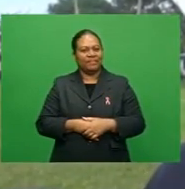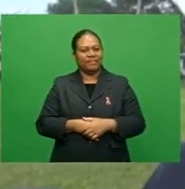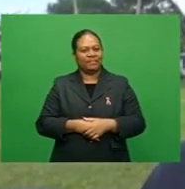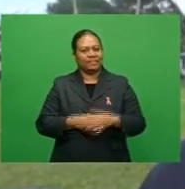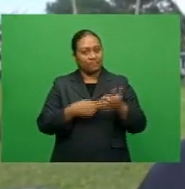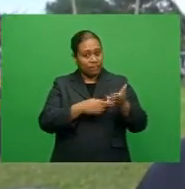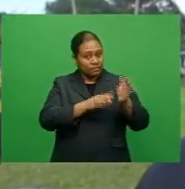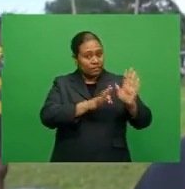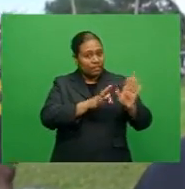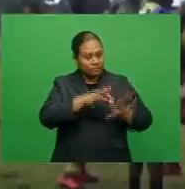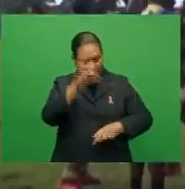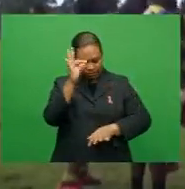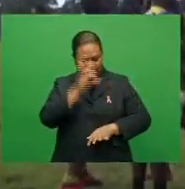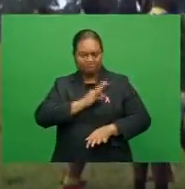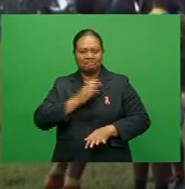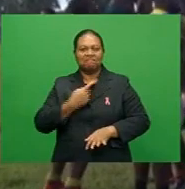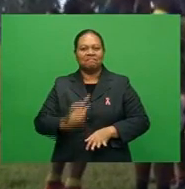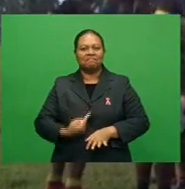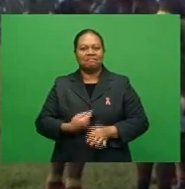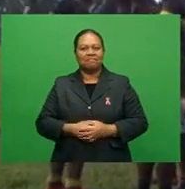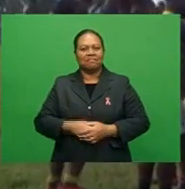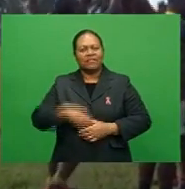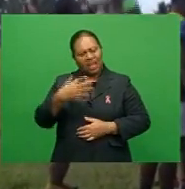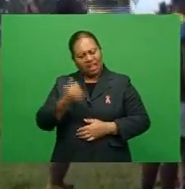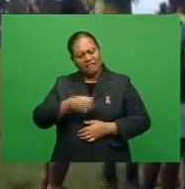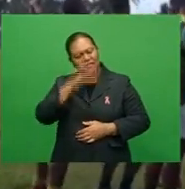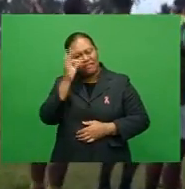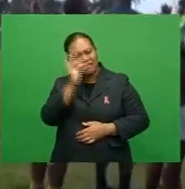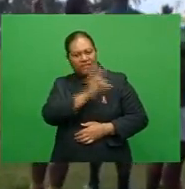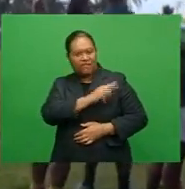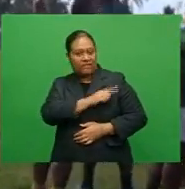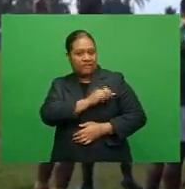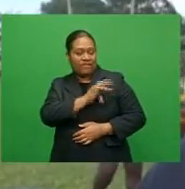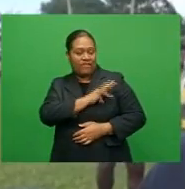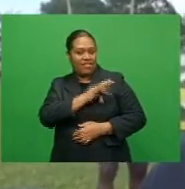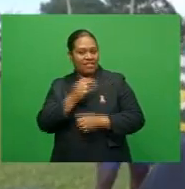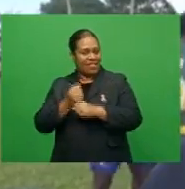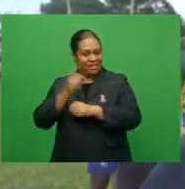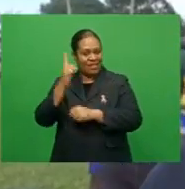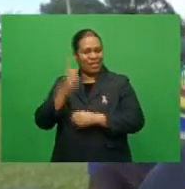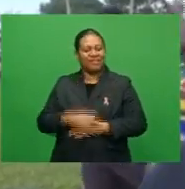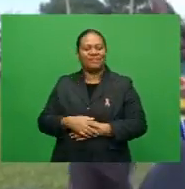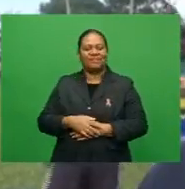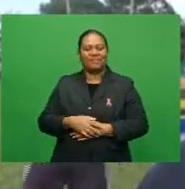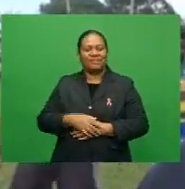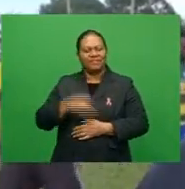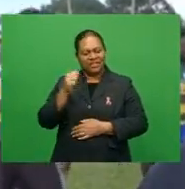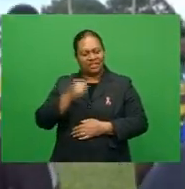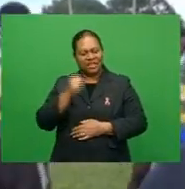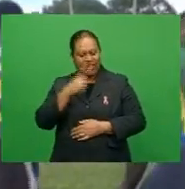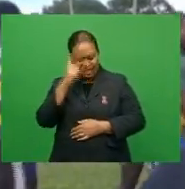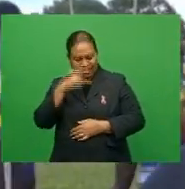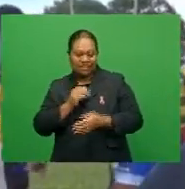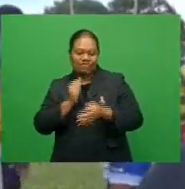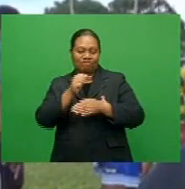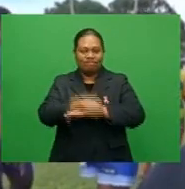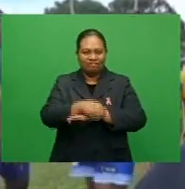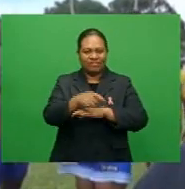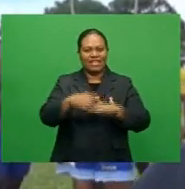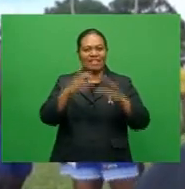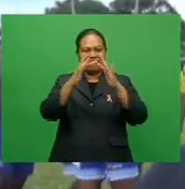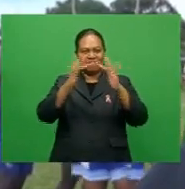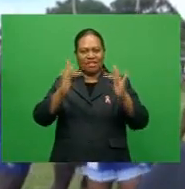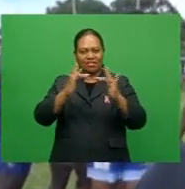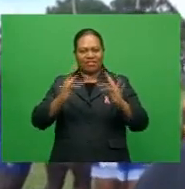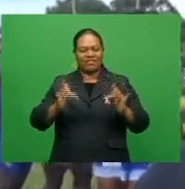Tailevu believe in themselves. We have faith in God, and I know come the day we will overcome that big mountain.